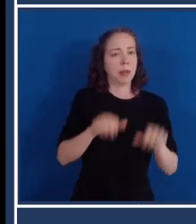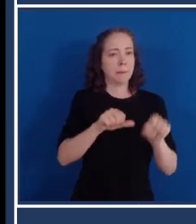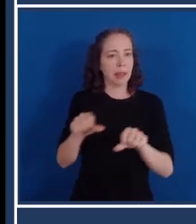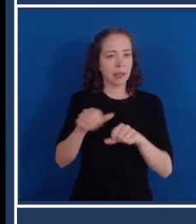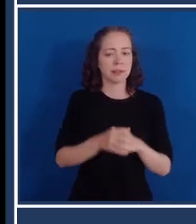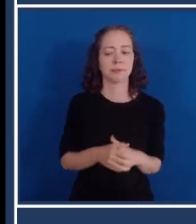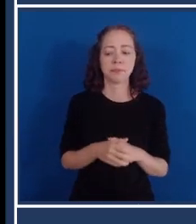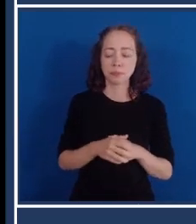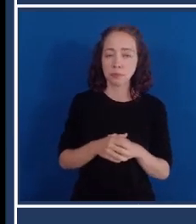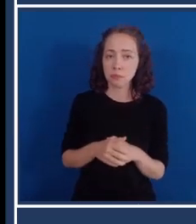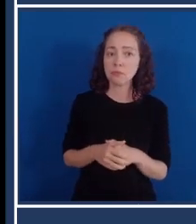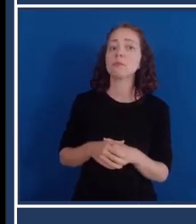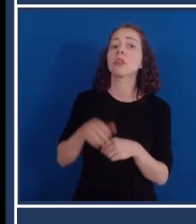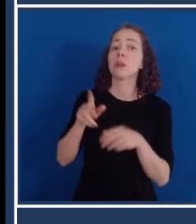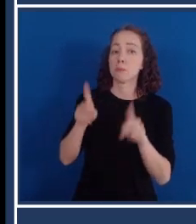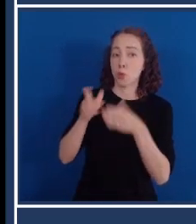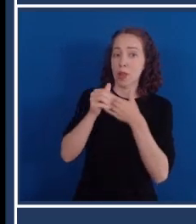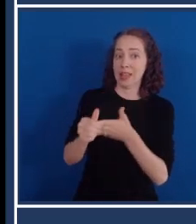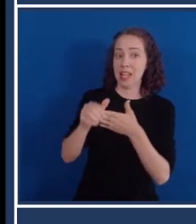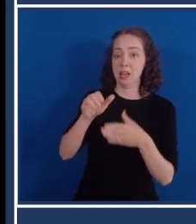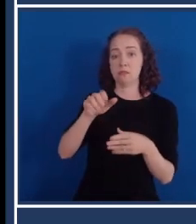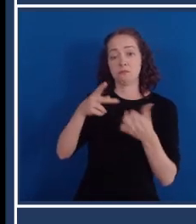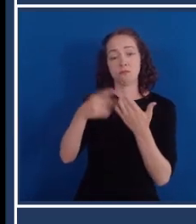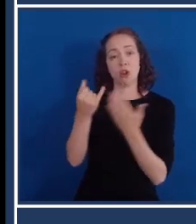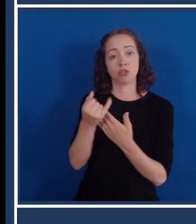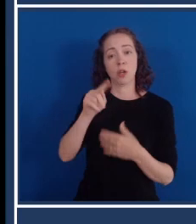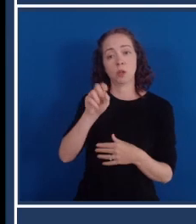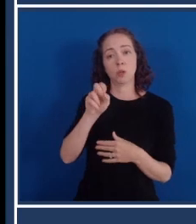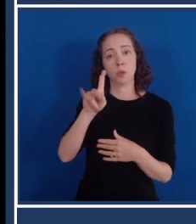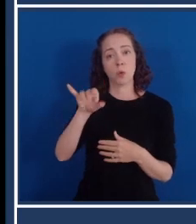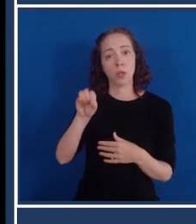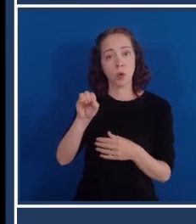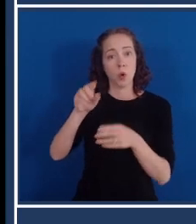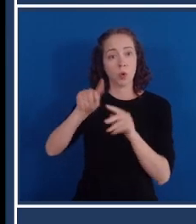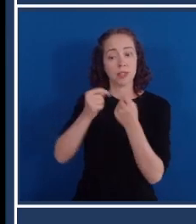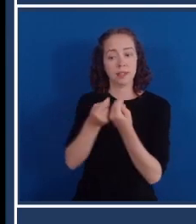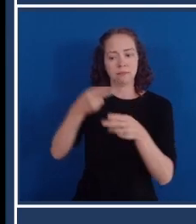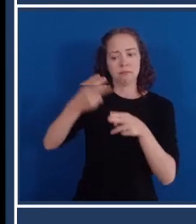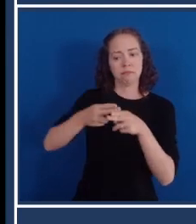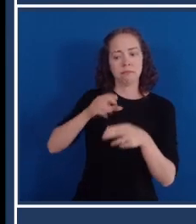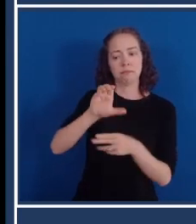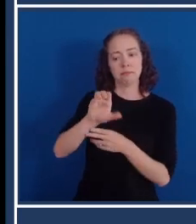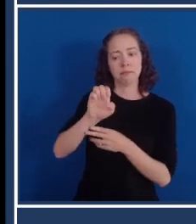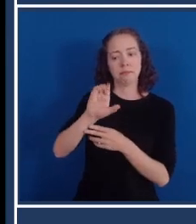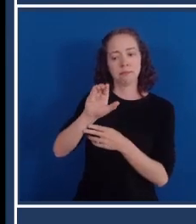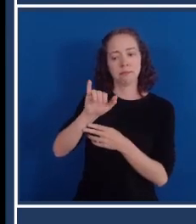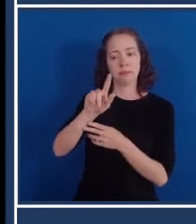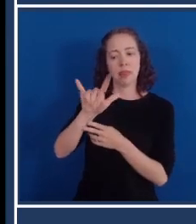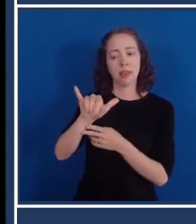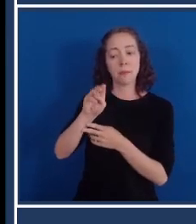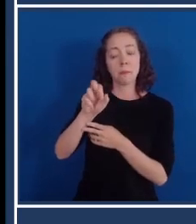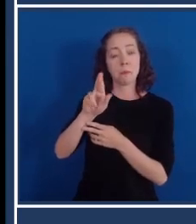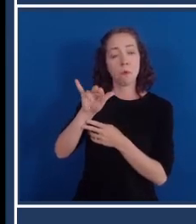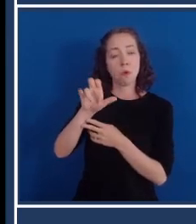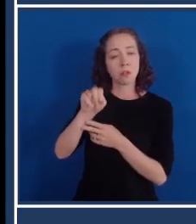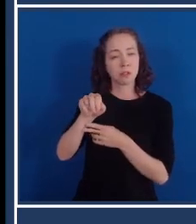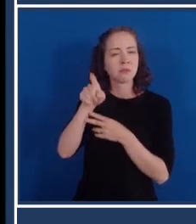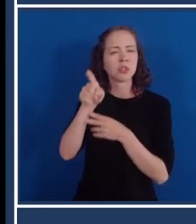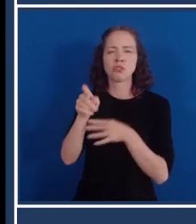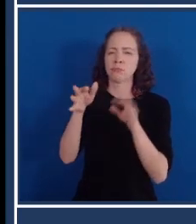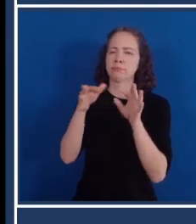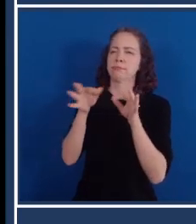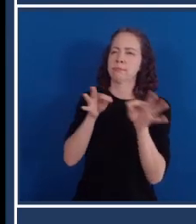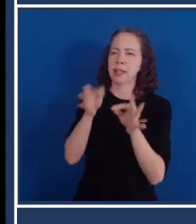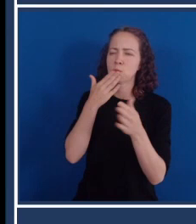Project Tokyo team, I think captures this really well when she says that successful human AI